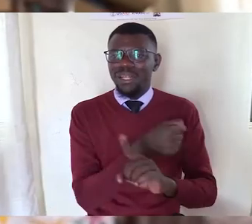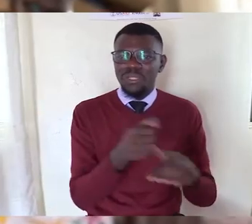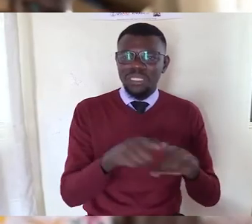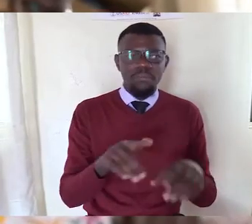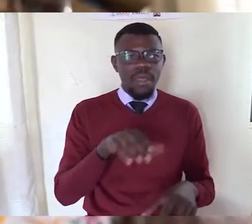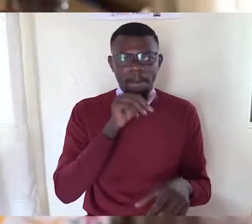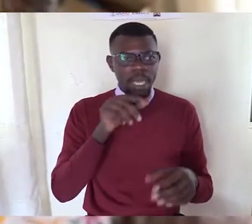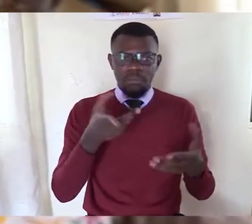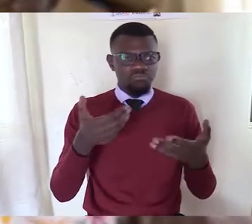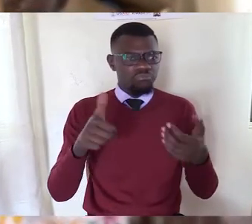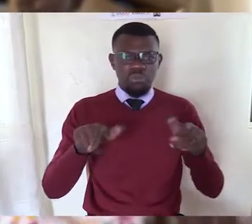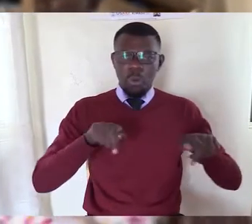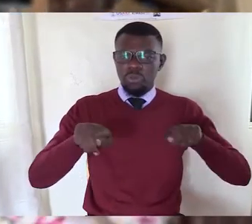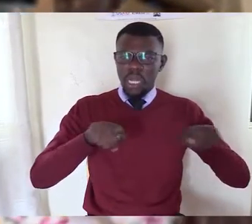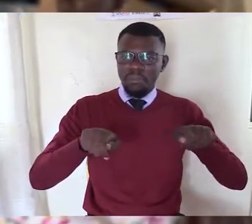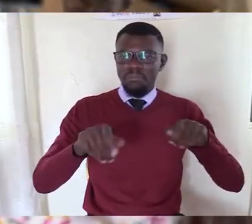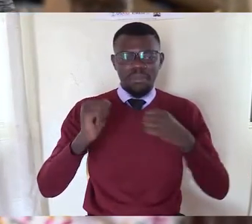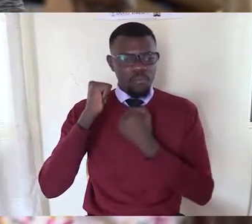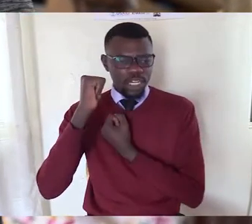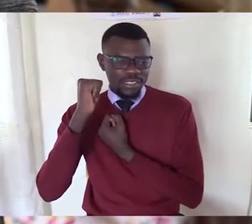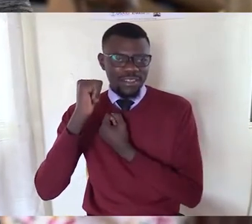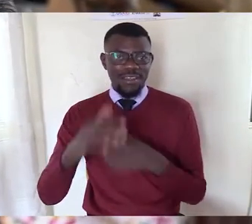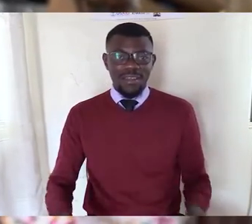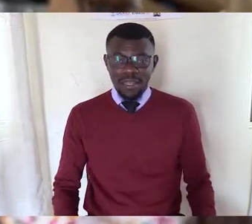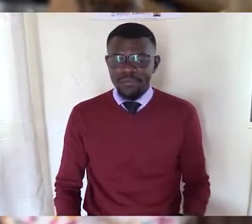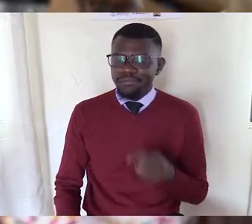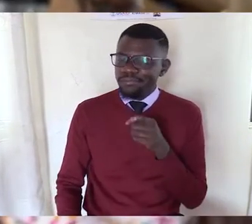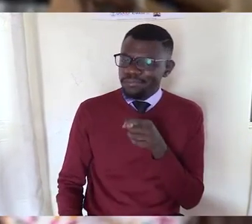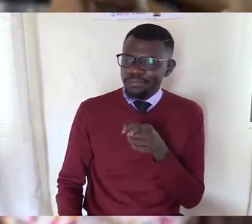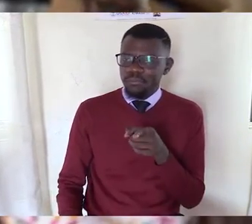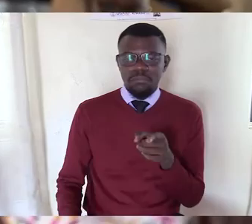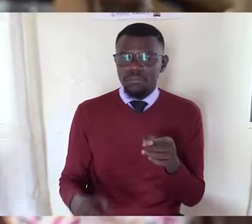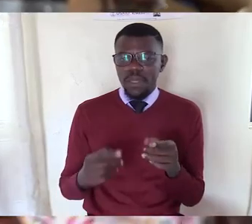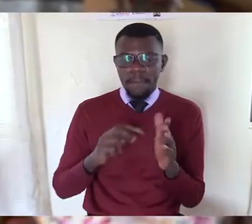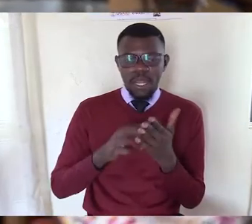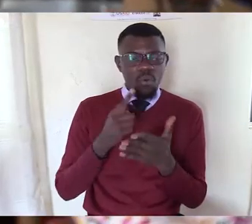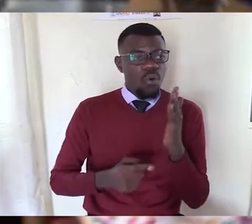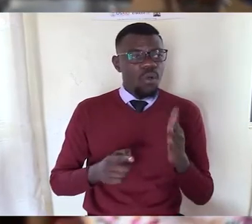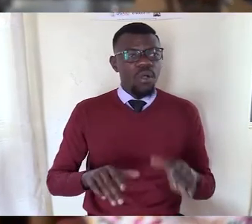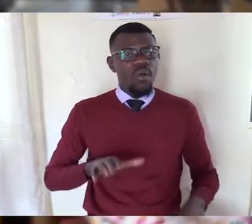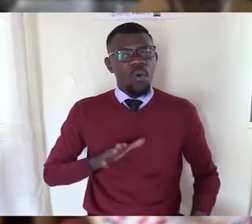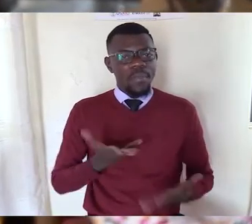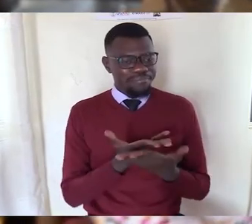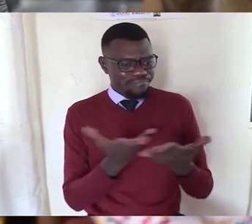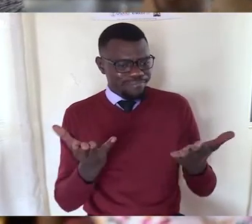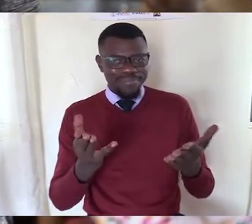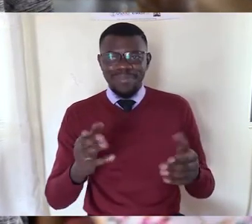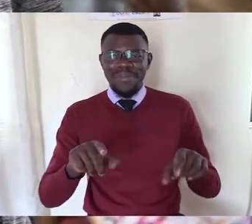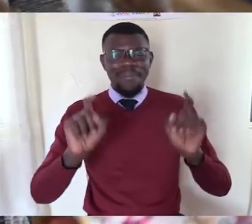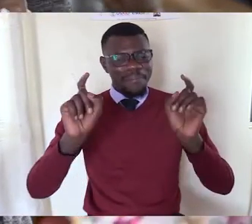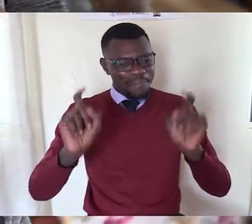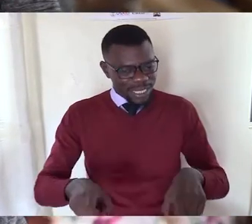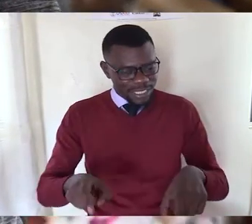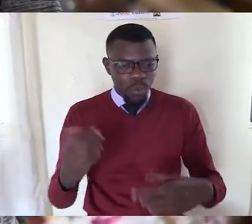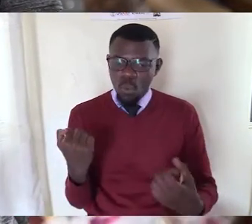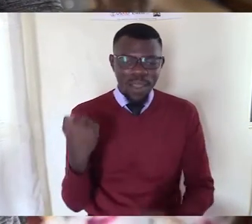patriarchy within the political sphere. This is simply to say, wamama lazima muamke.